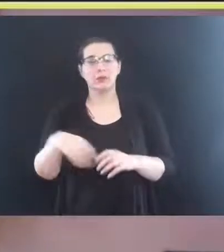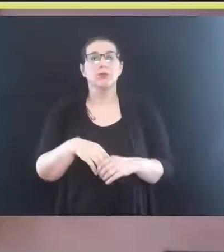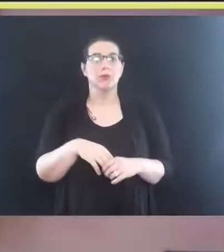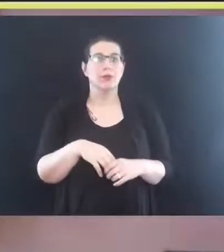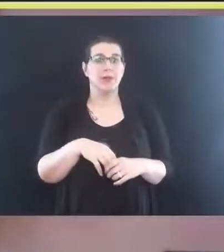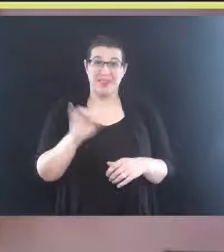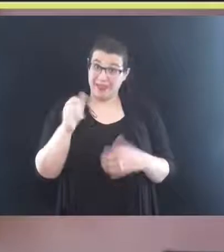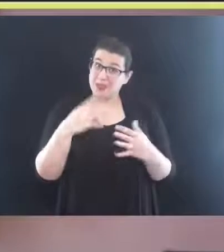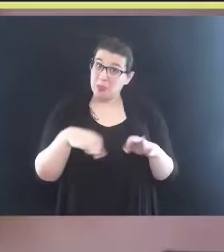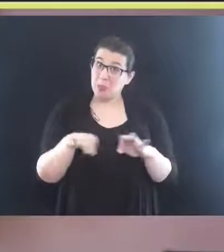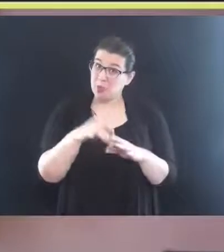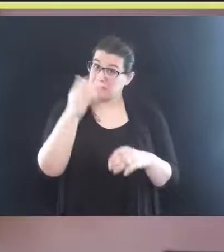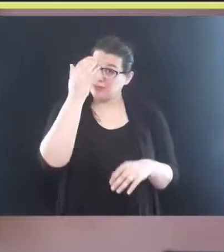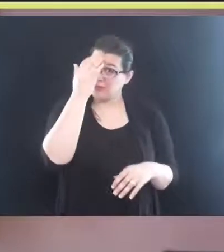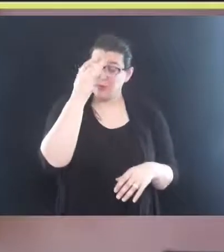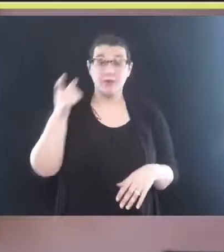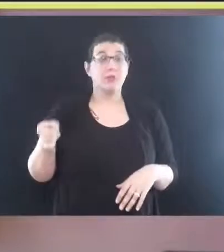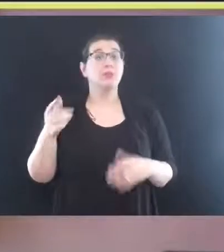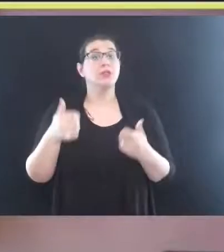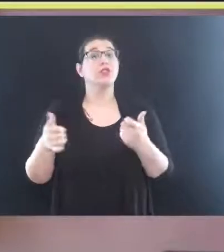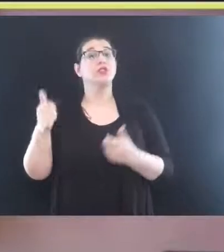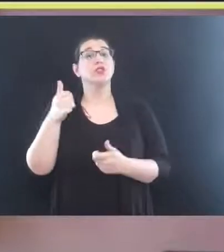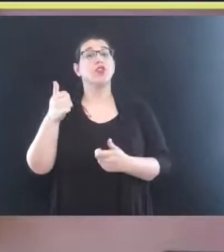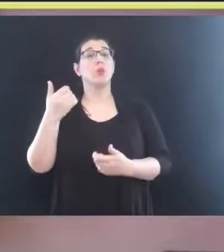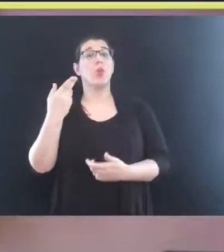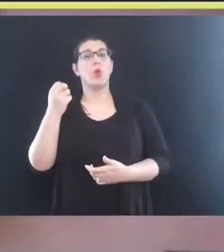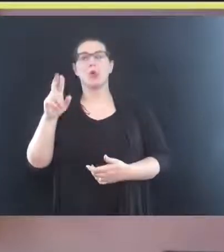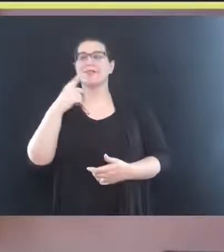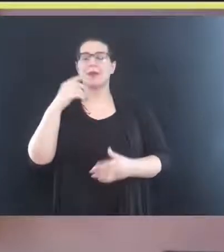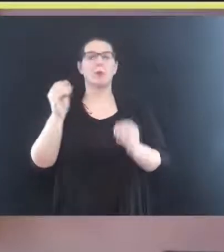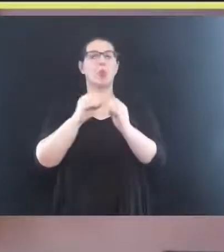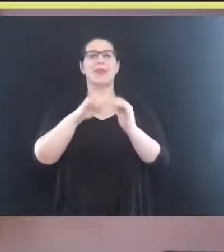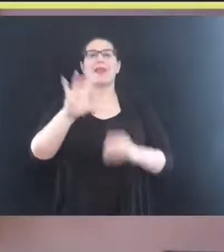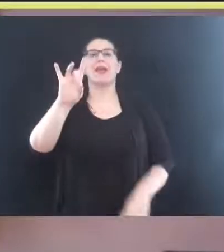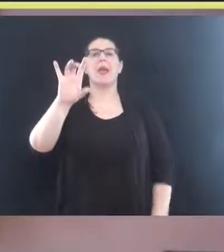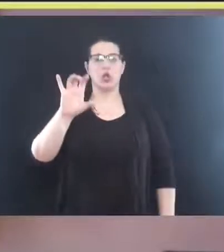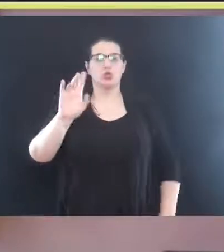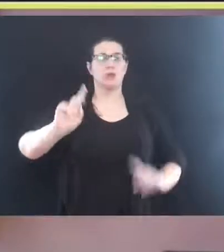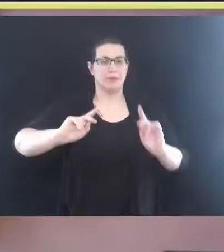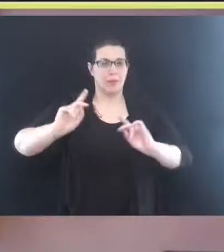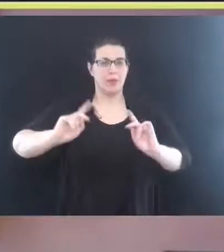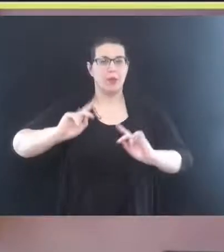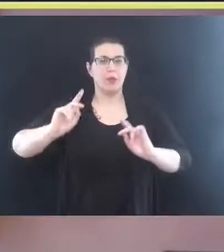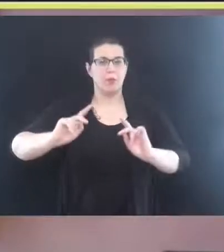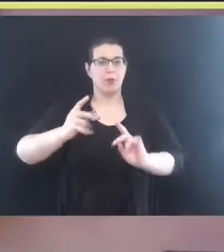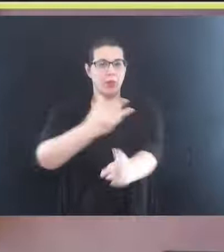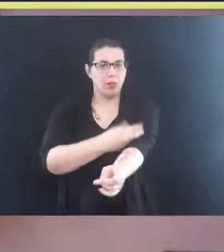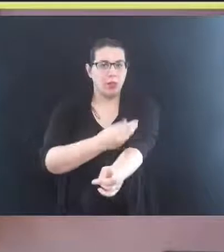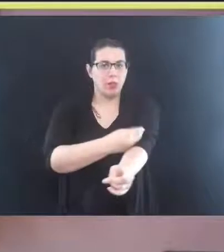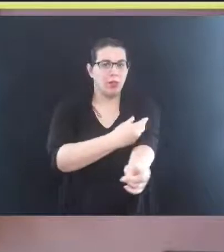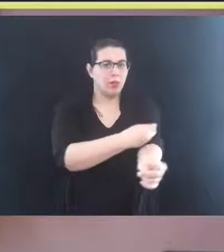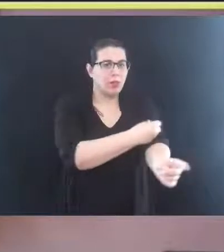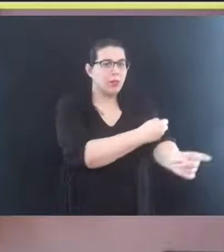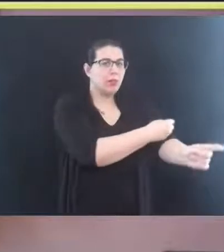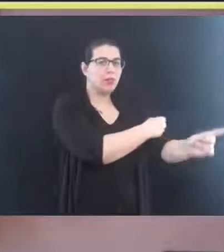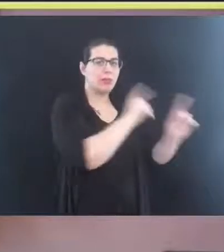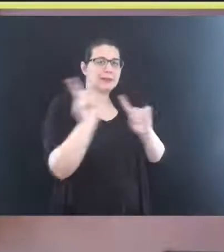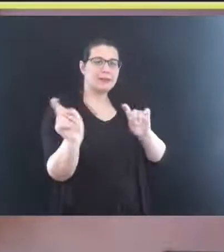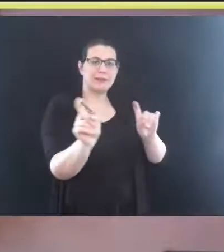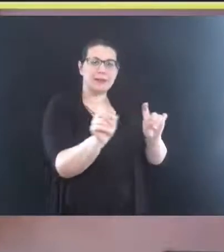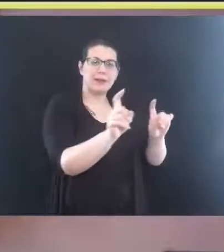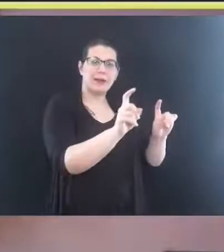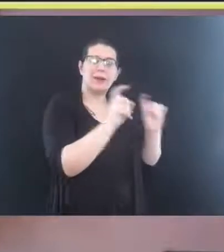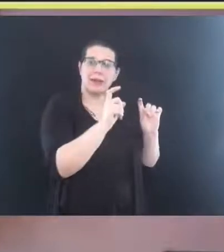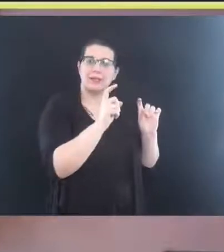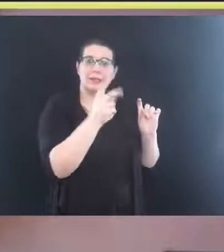said, we are now well over 800 people that we've drawn that blood from, and we're doing the testing